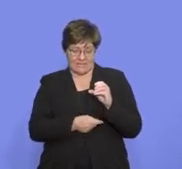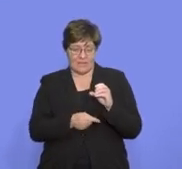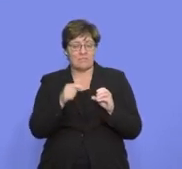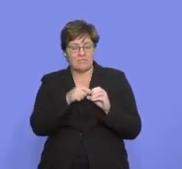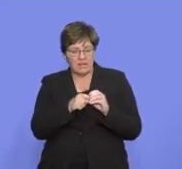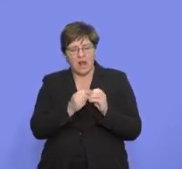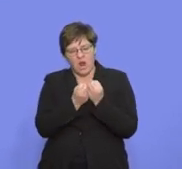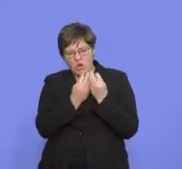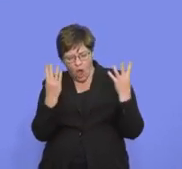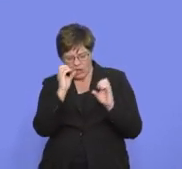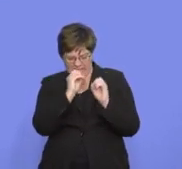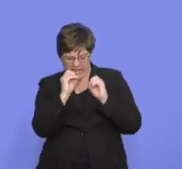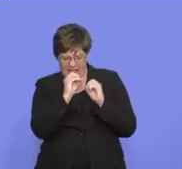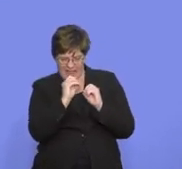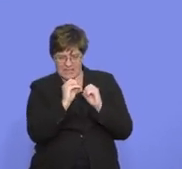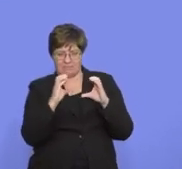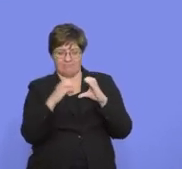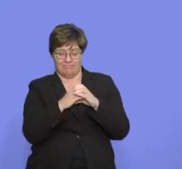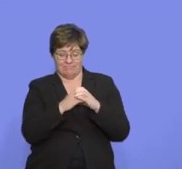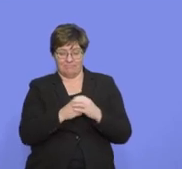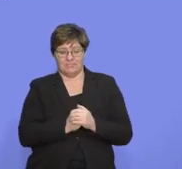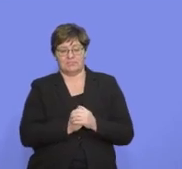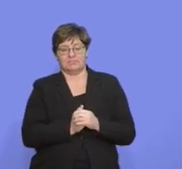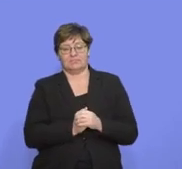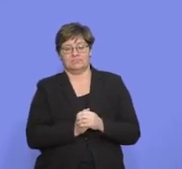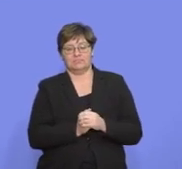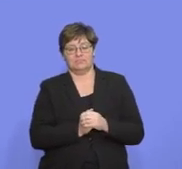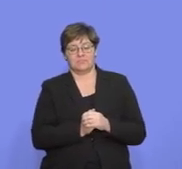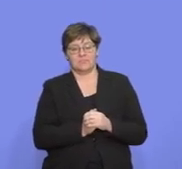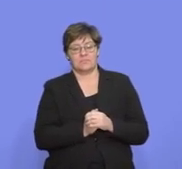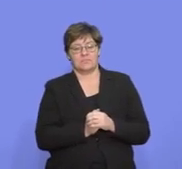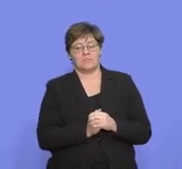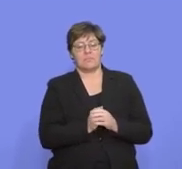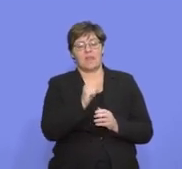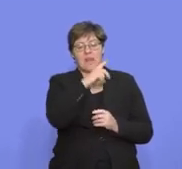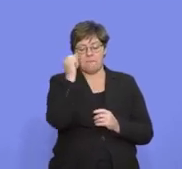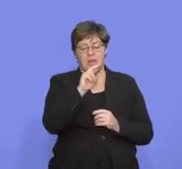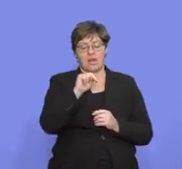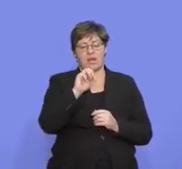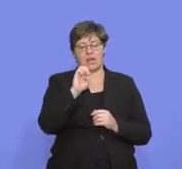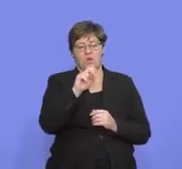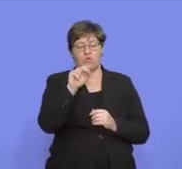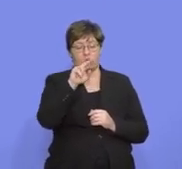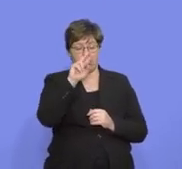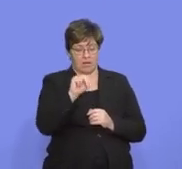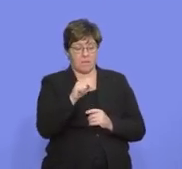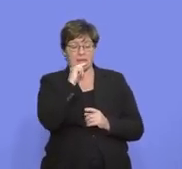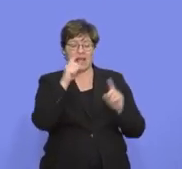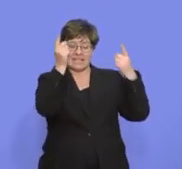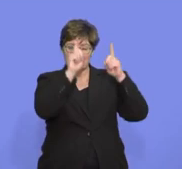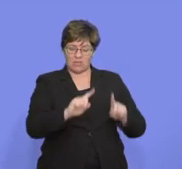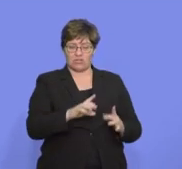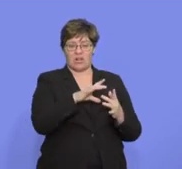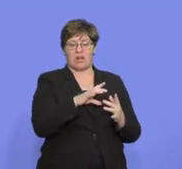actually a compilation of a lot of nerve cells or neurons. So what is a neuron? They are